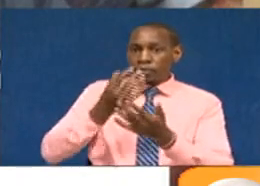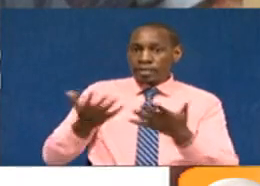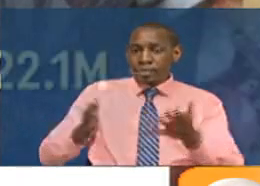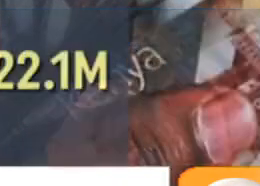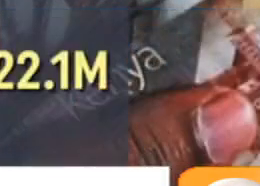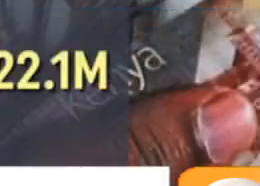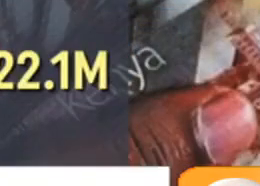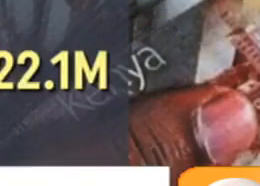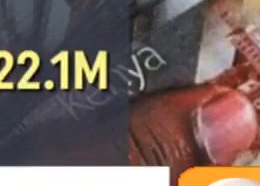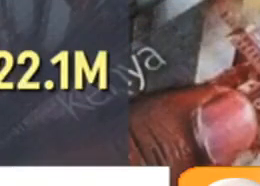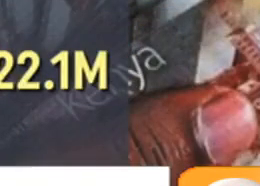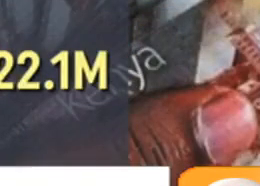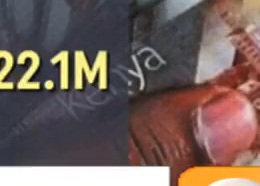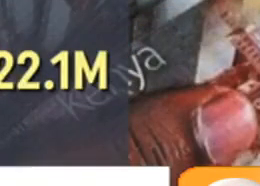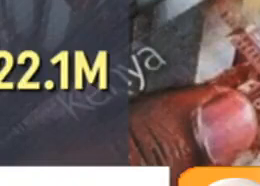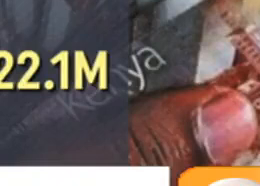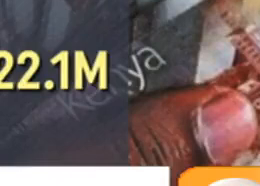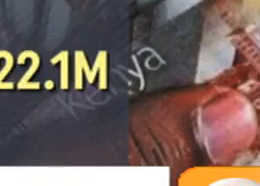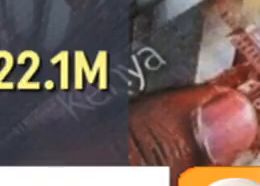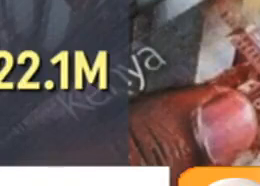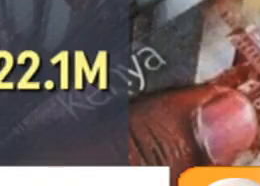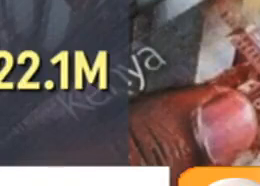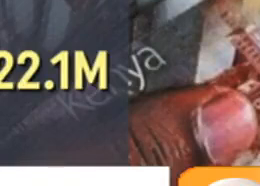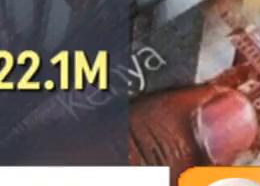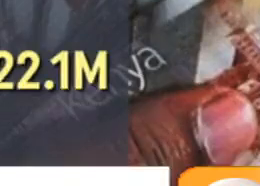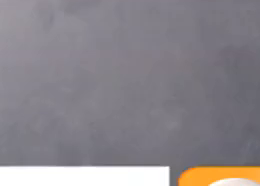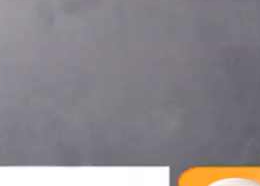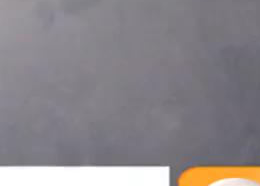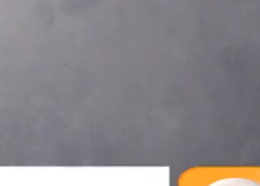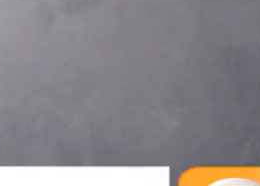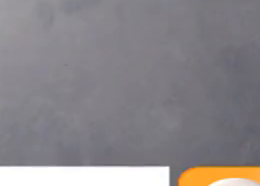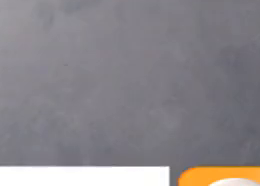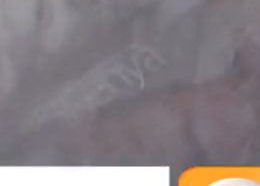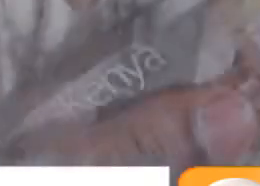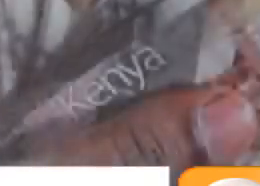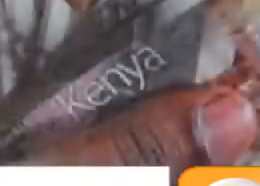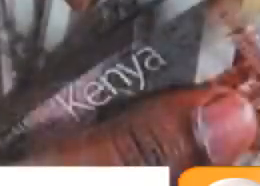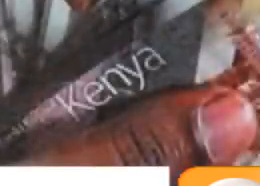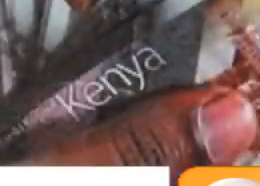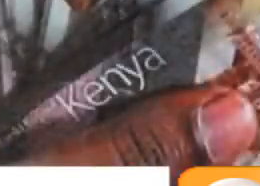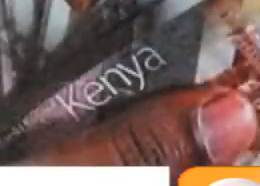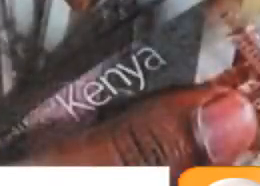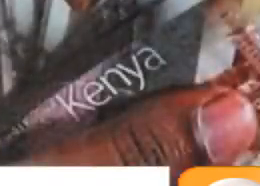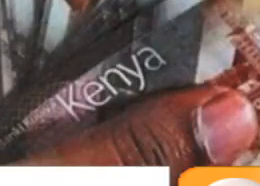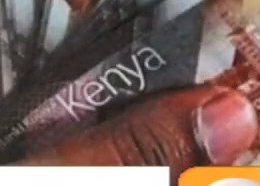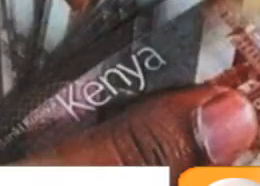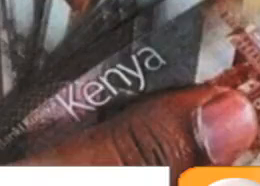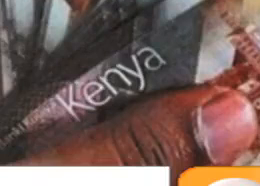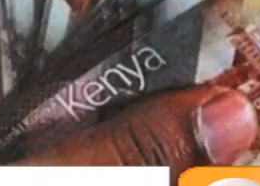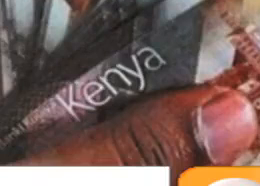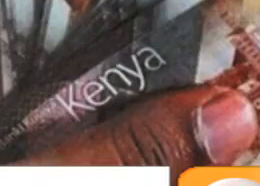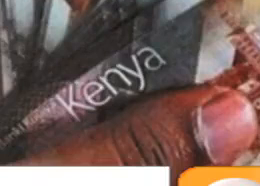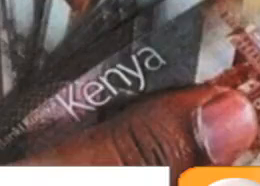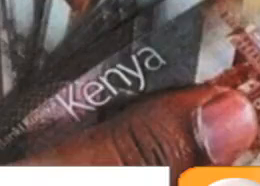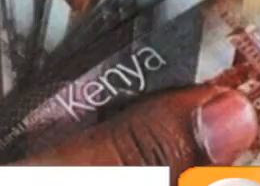seven prison facilities. Some of the companies, however, have no semblance of food supply business. Hygienic Ventures, for instance,